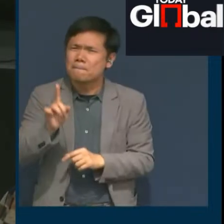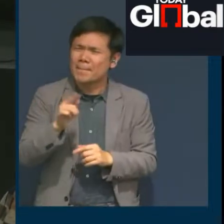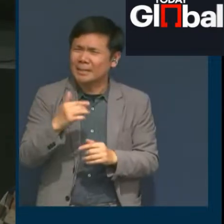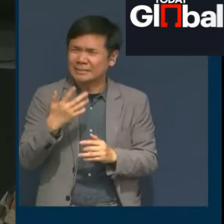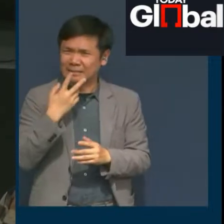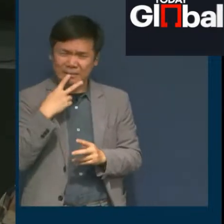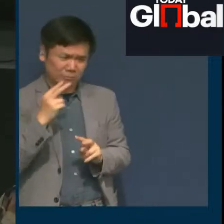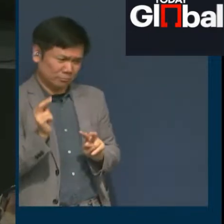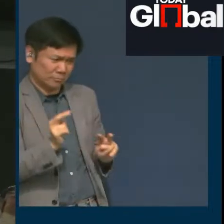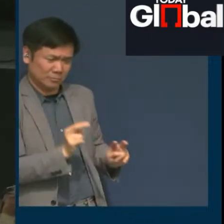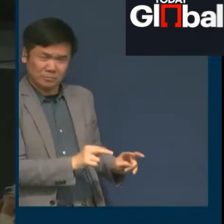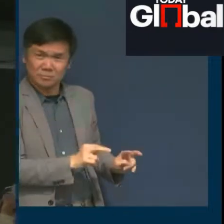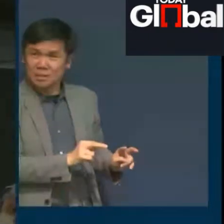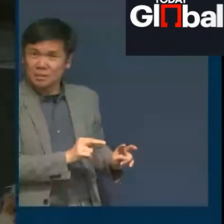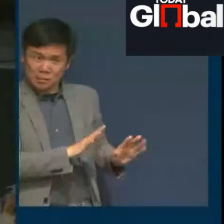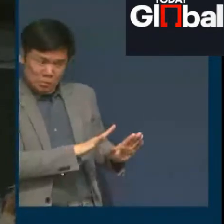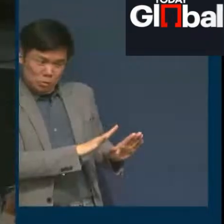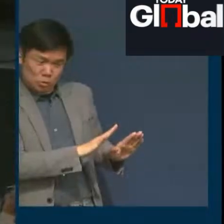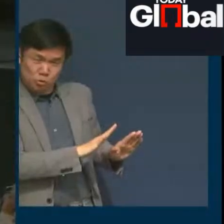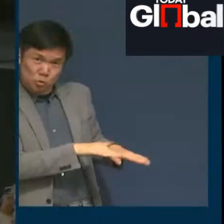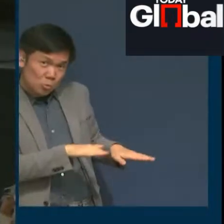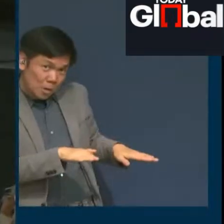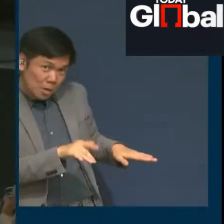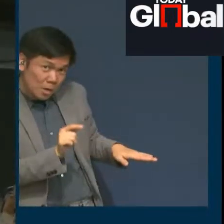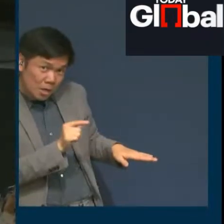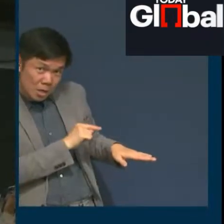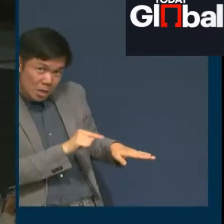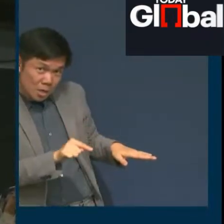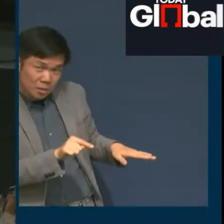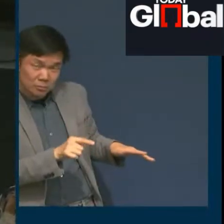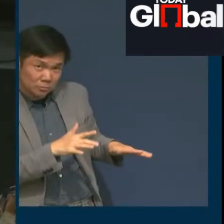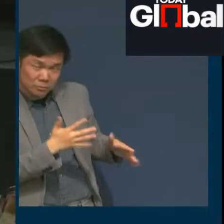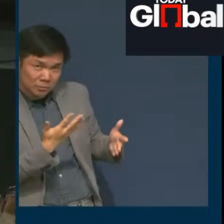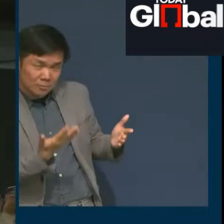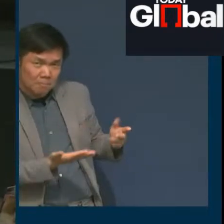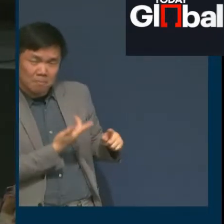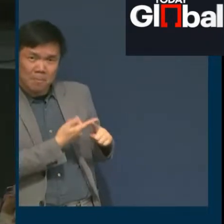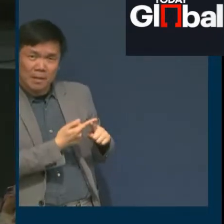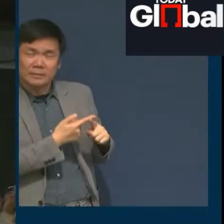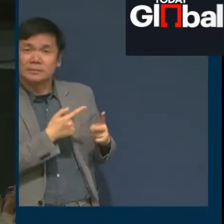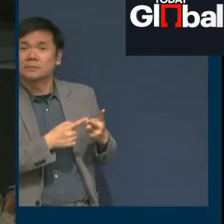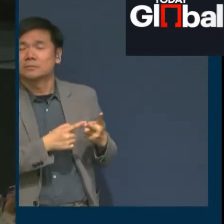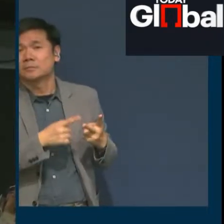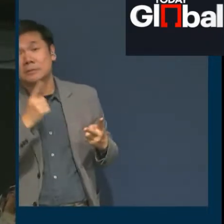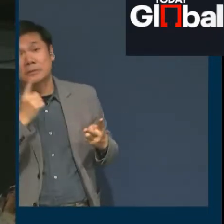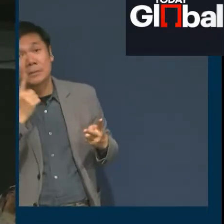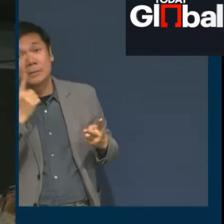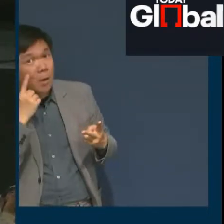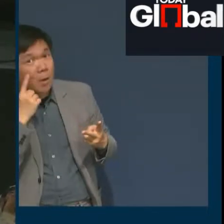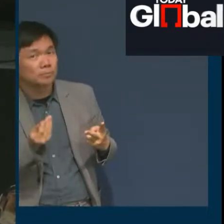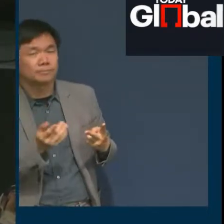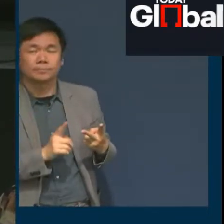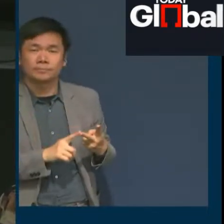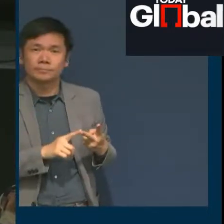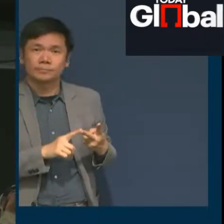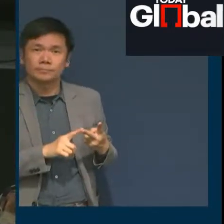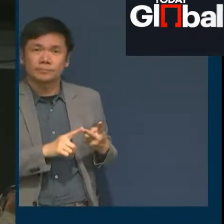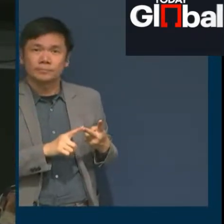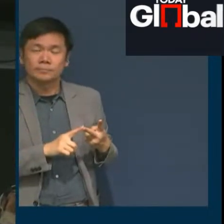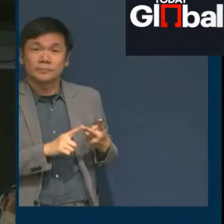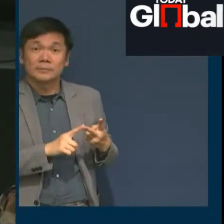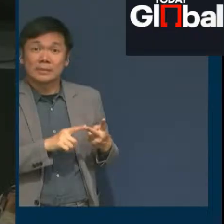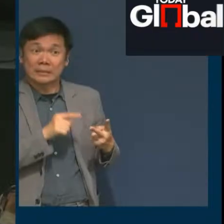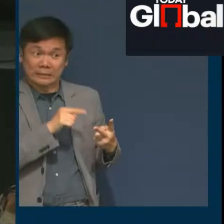relate to the existence in terms of prevention